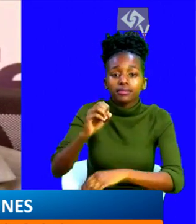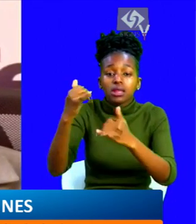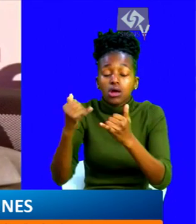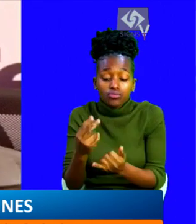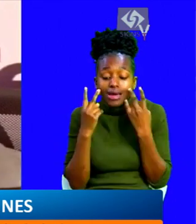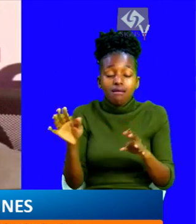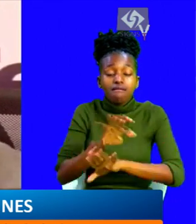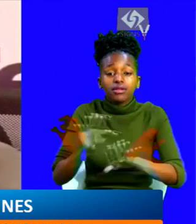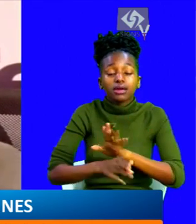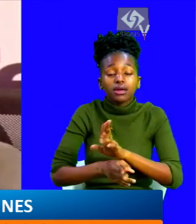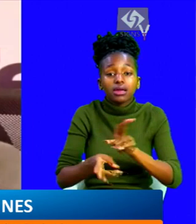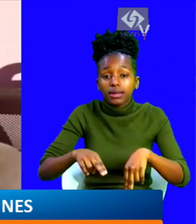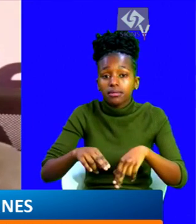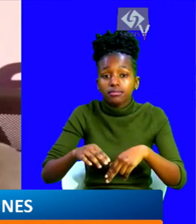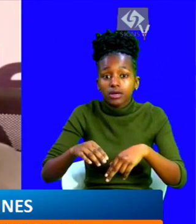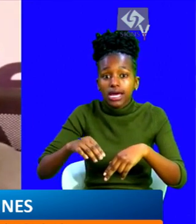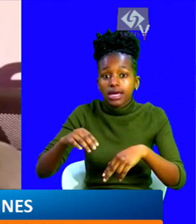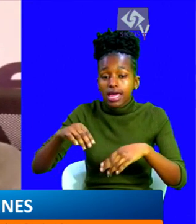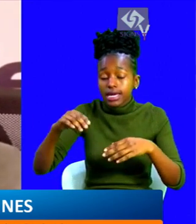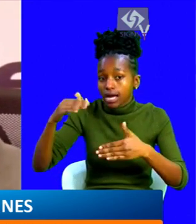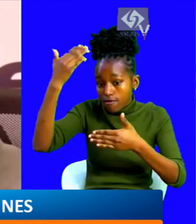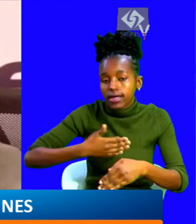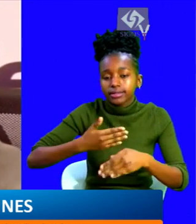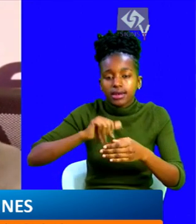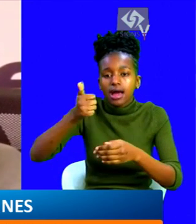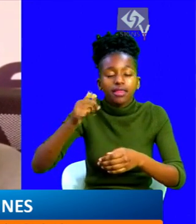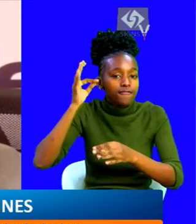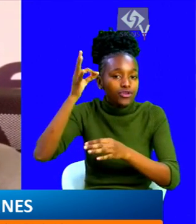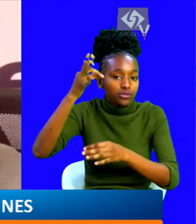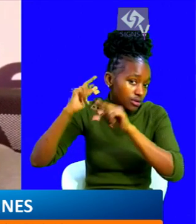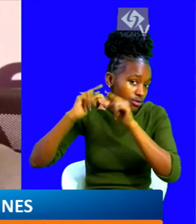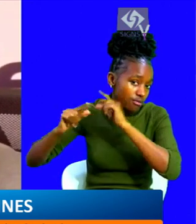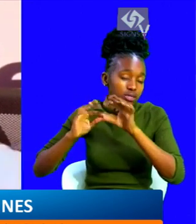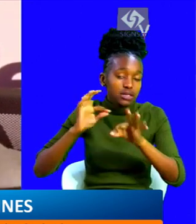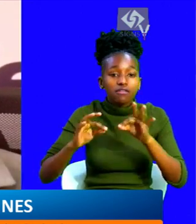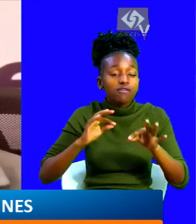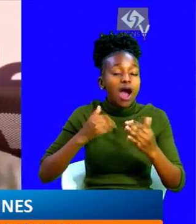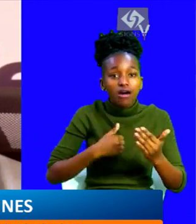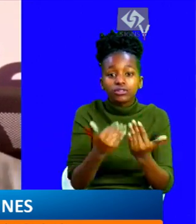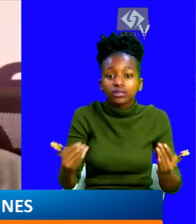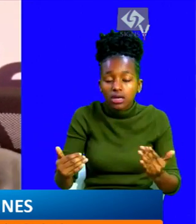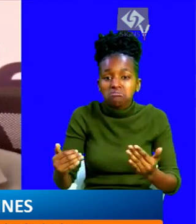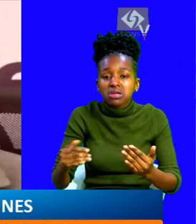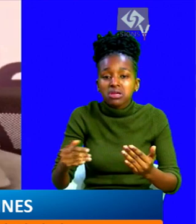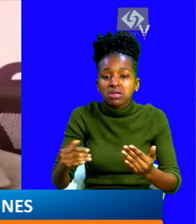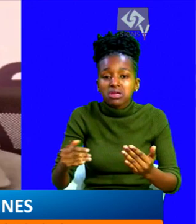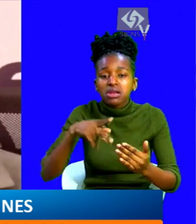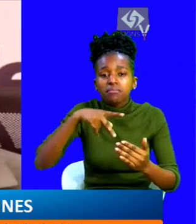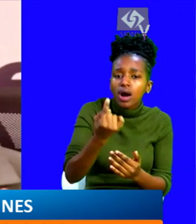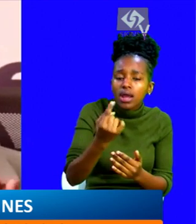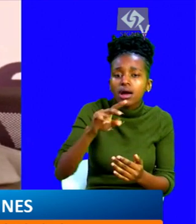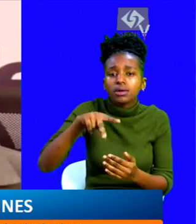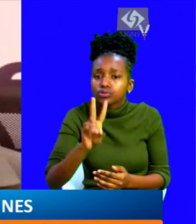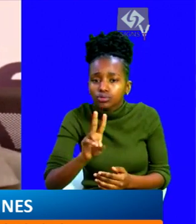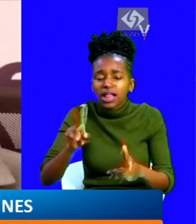minutes, that will translate to about 1,080 minutes in the 3 days. Those are